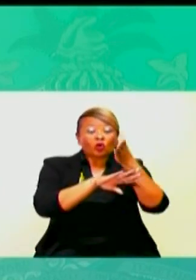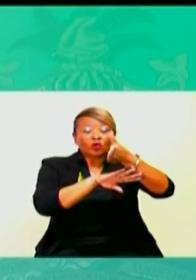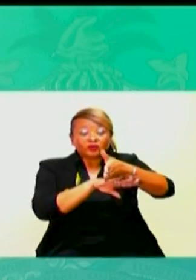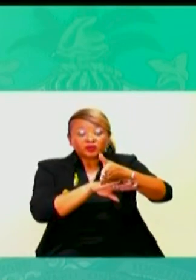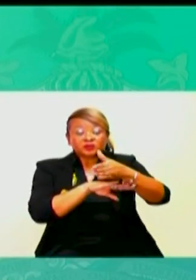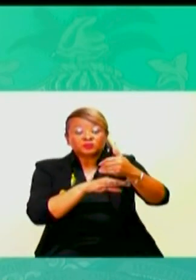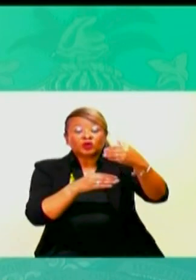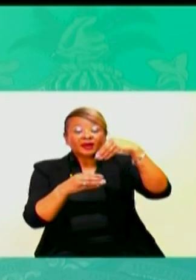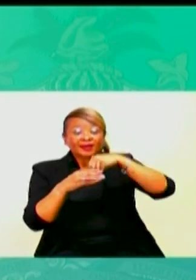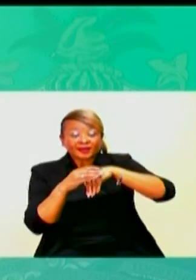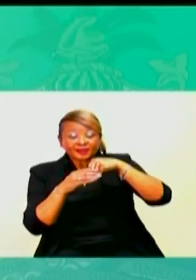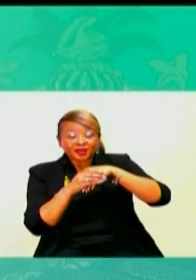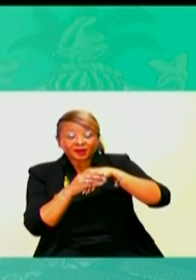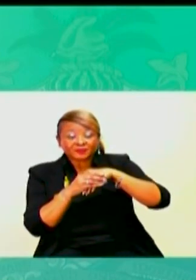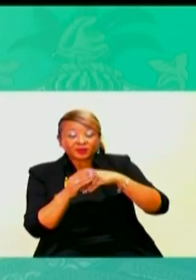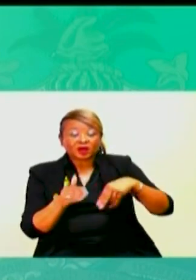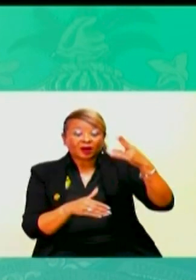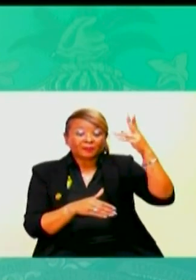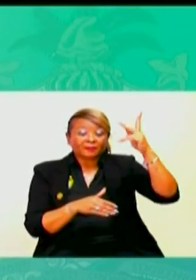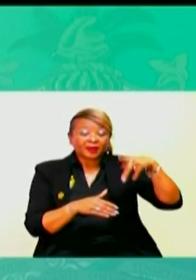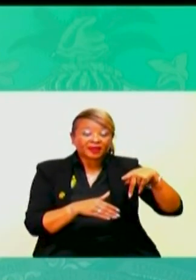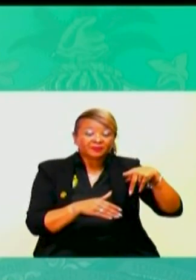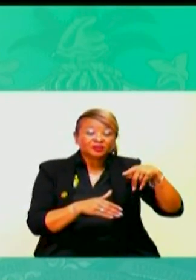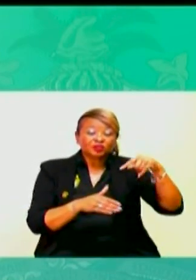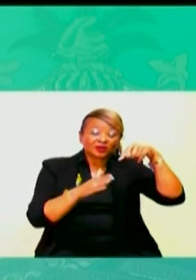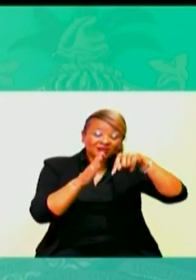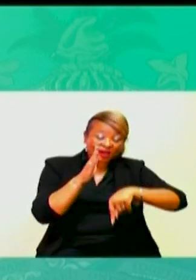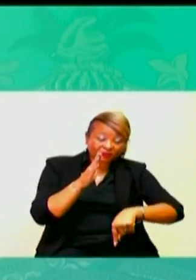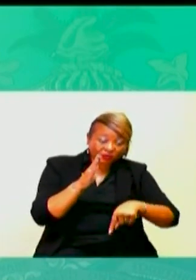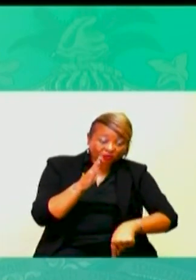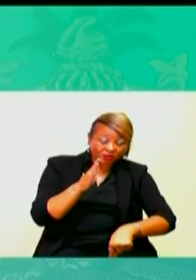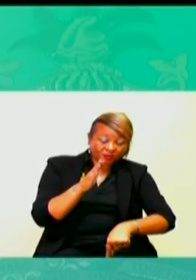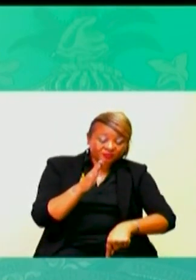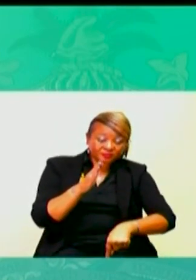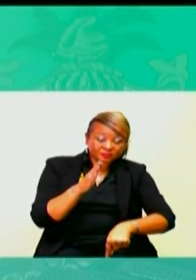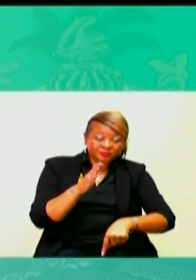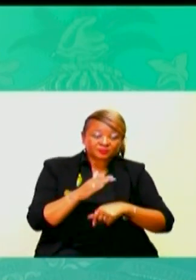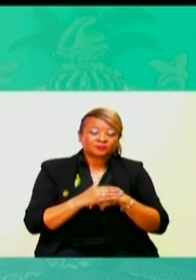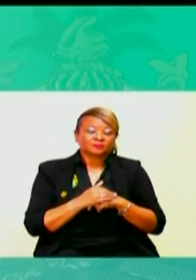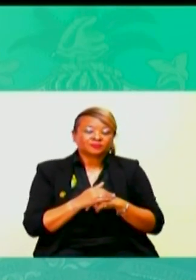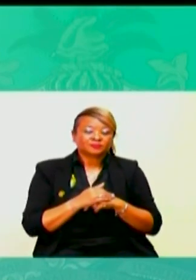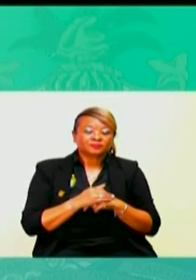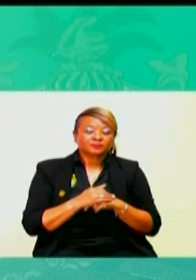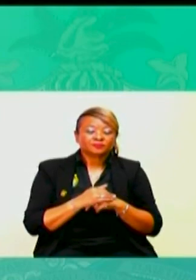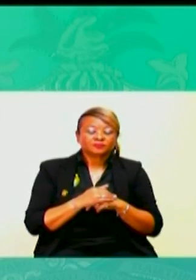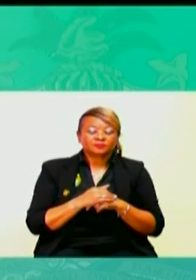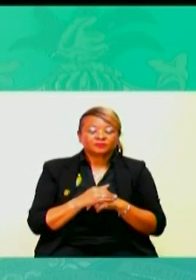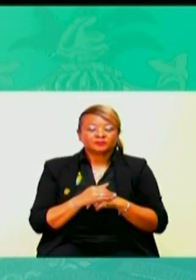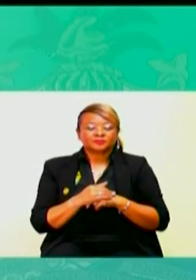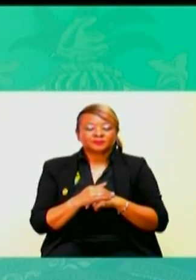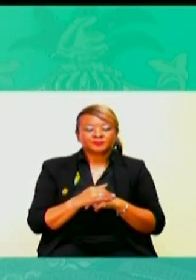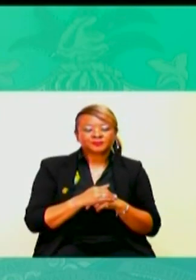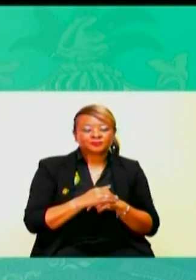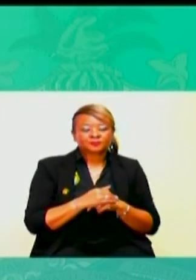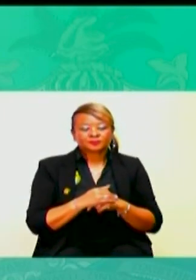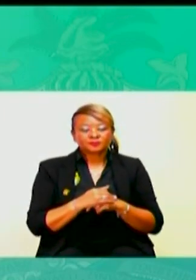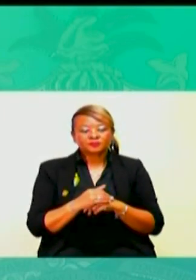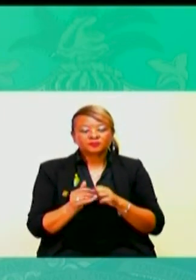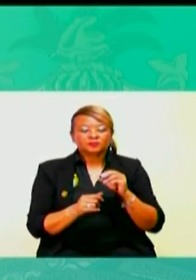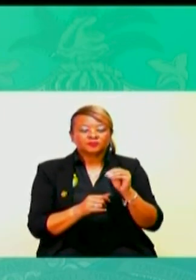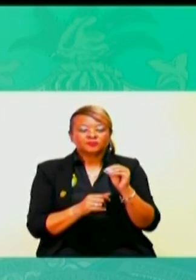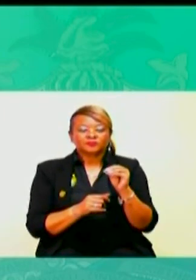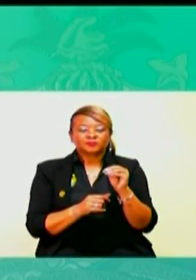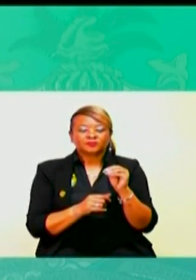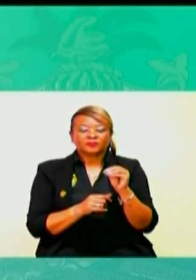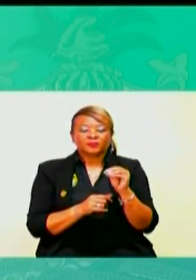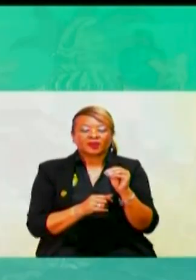income, your upkeep becomes your downfall. My God. Huh? My God. So